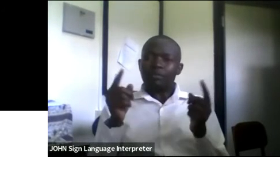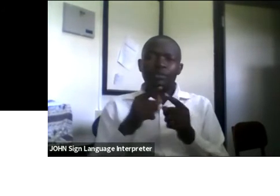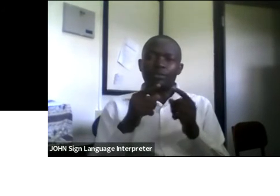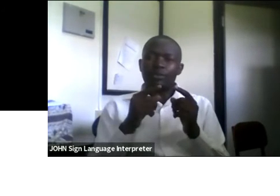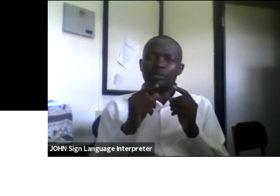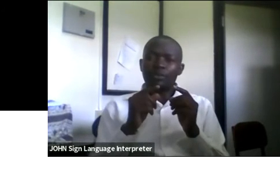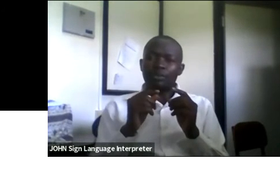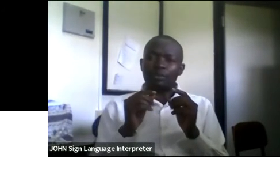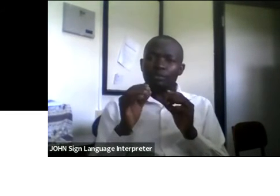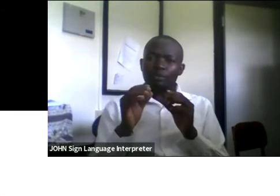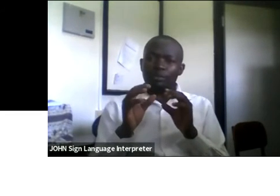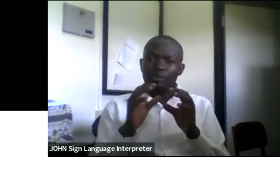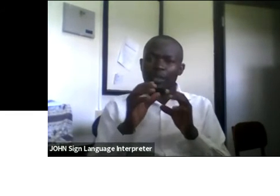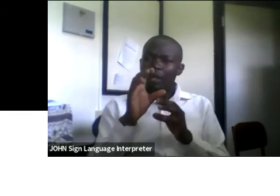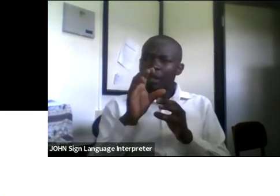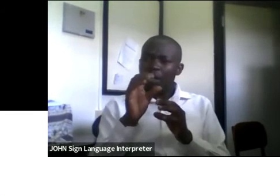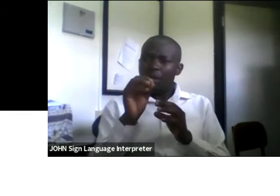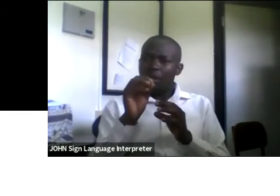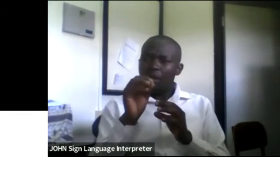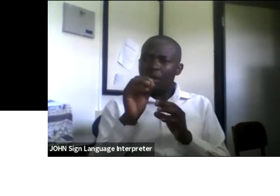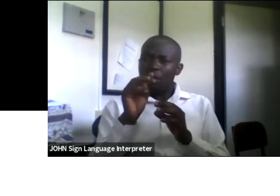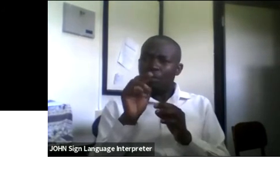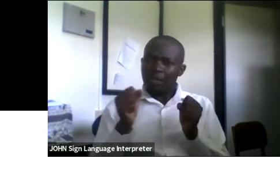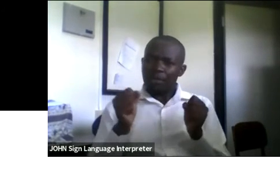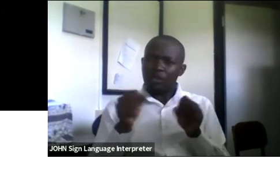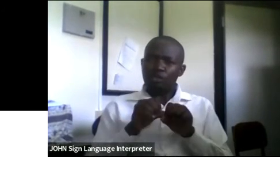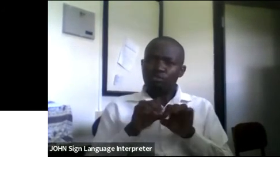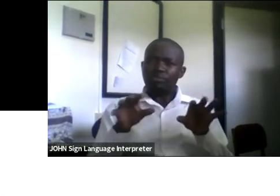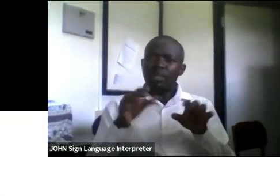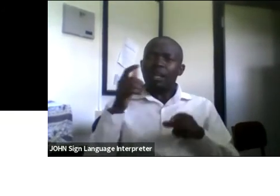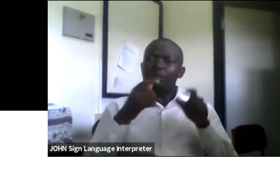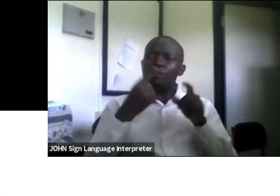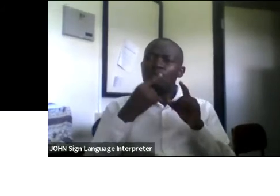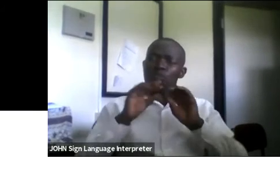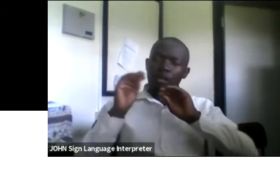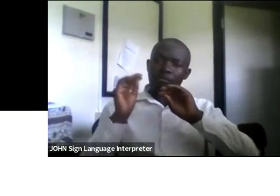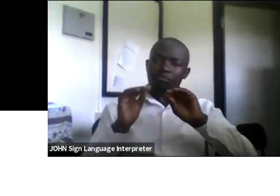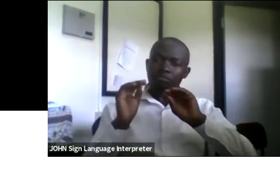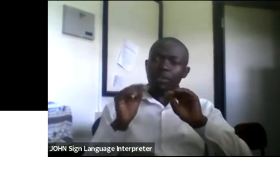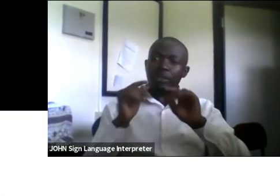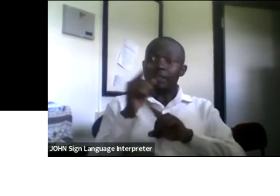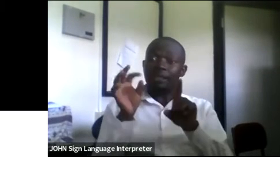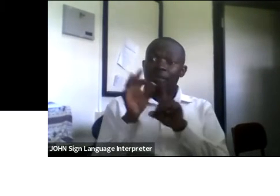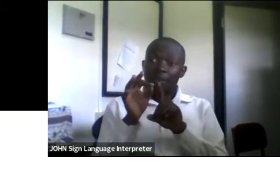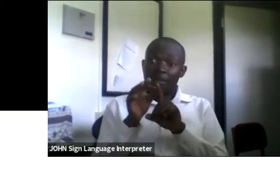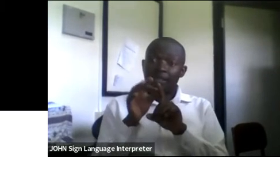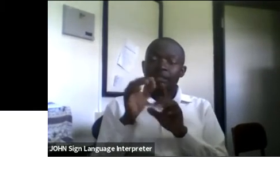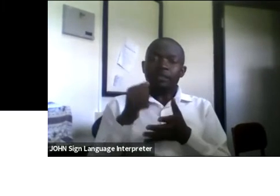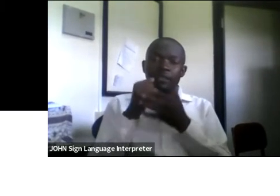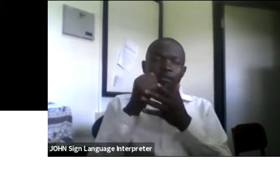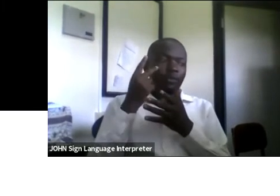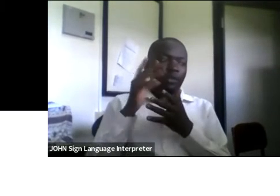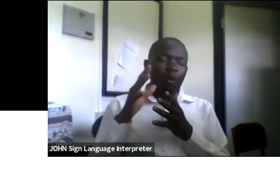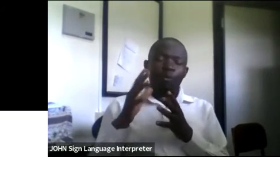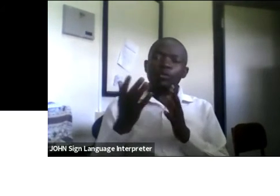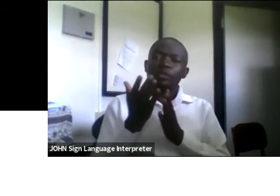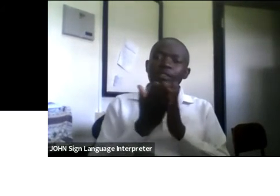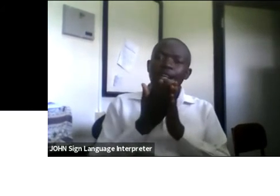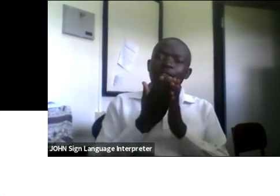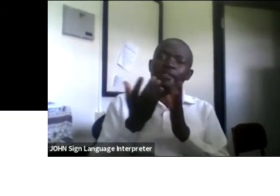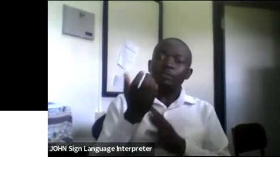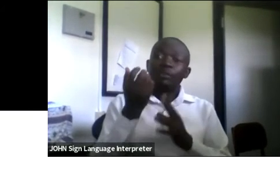to a group of people who are trained for this purposes and who can provide the services required.